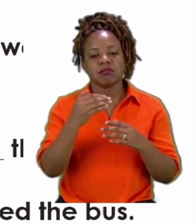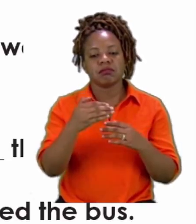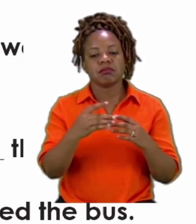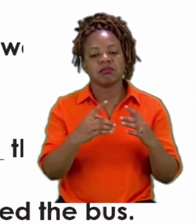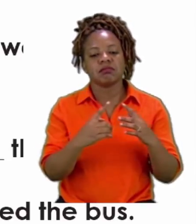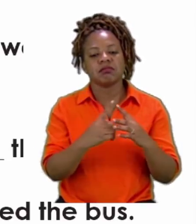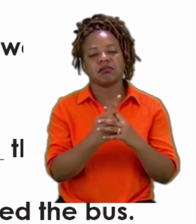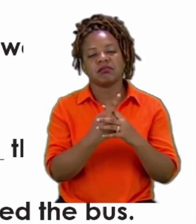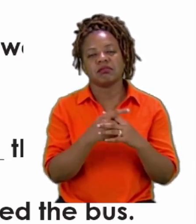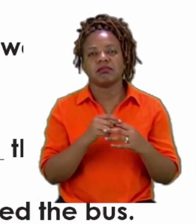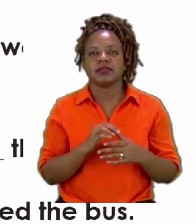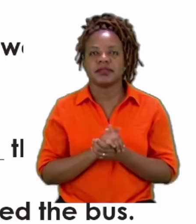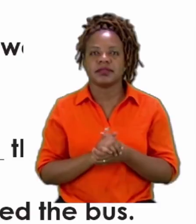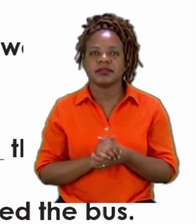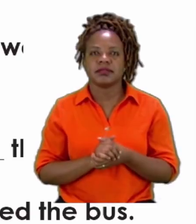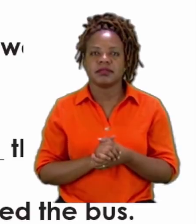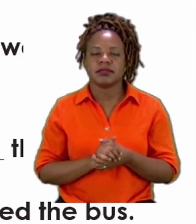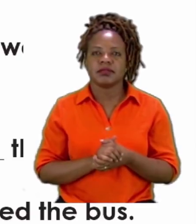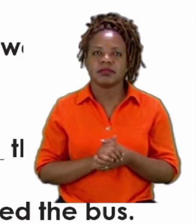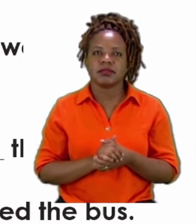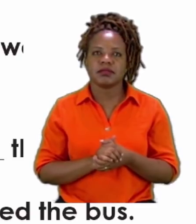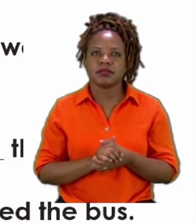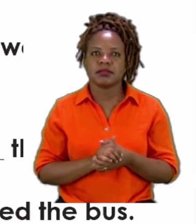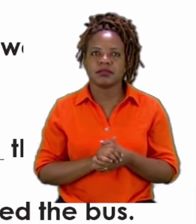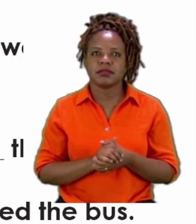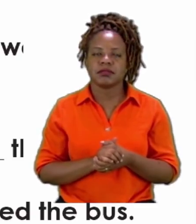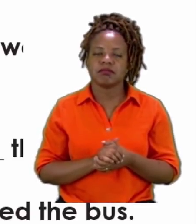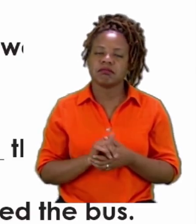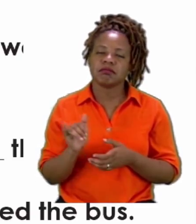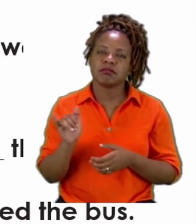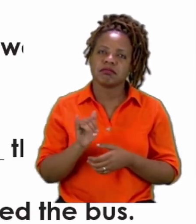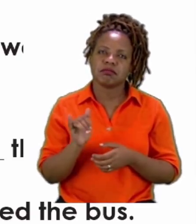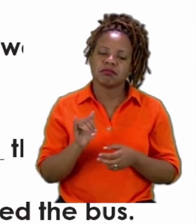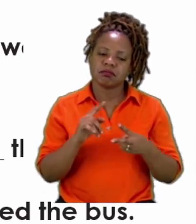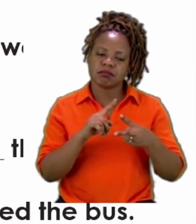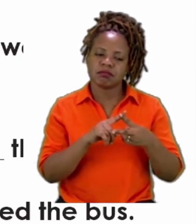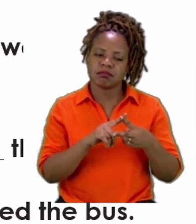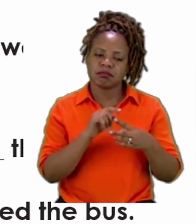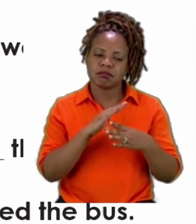a result. So which one should we use?